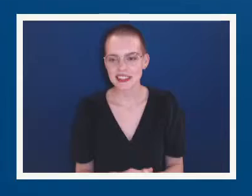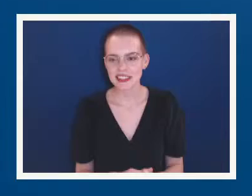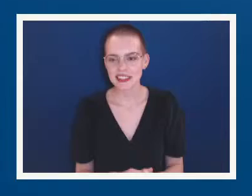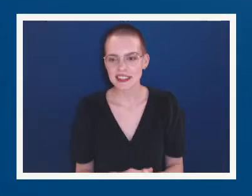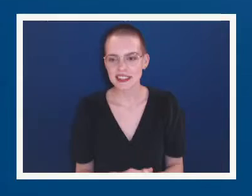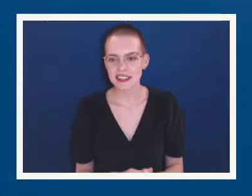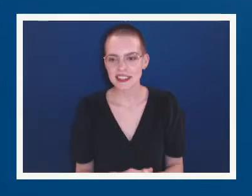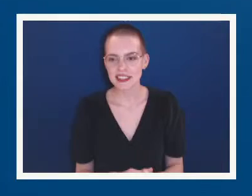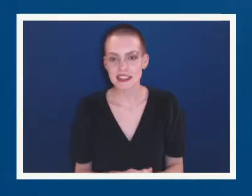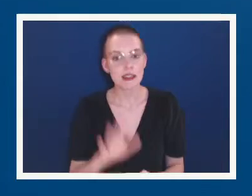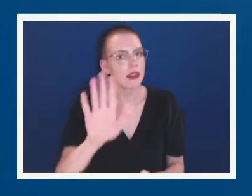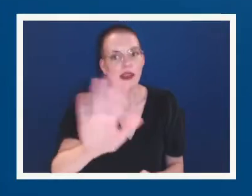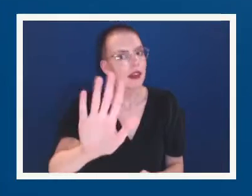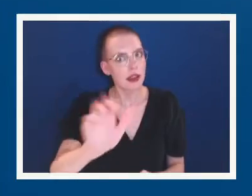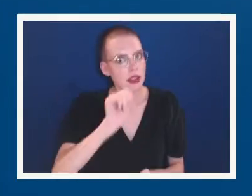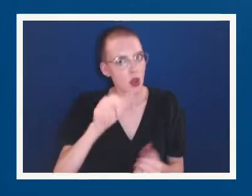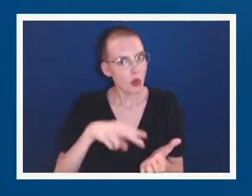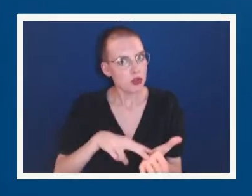Don't jump.